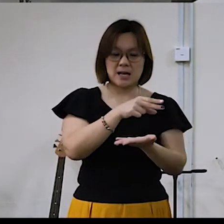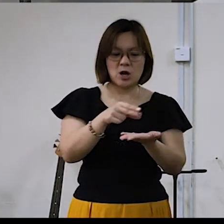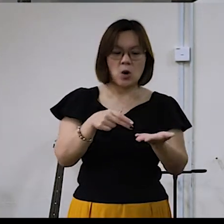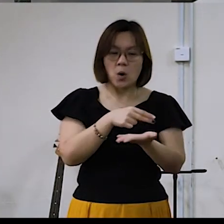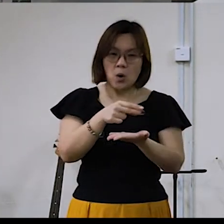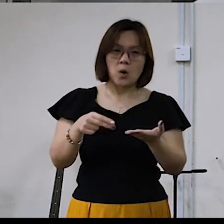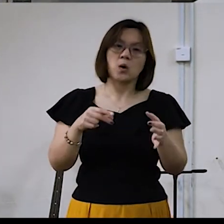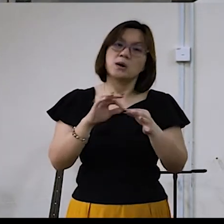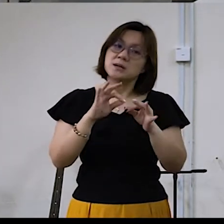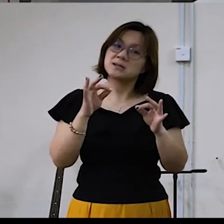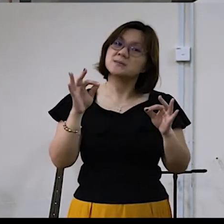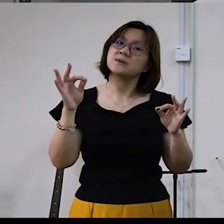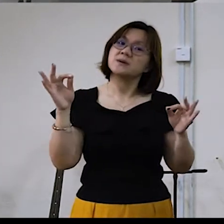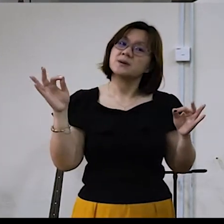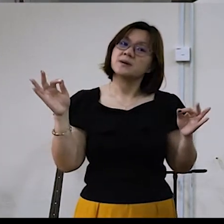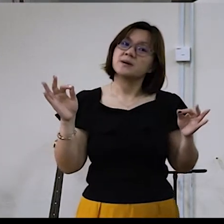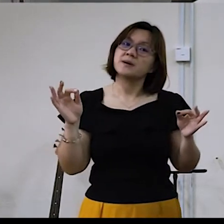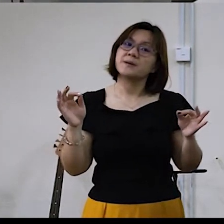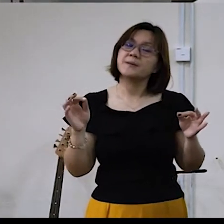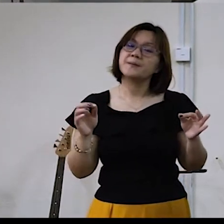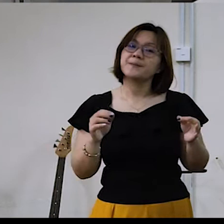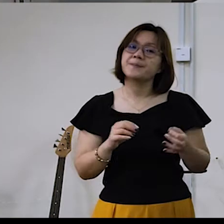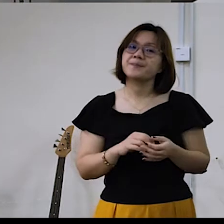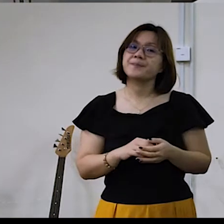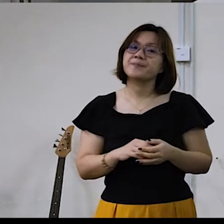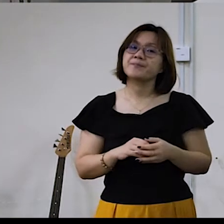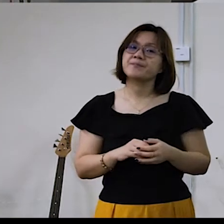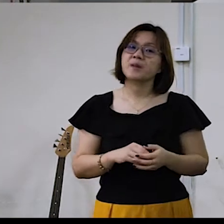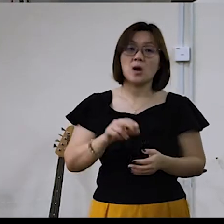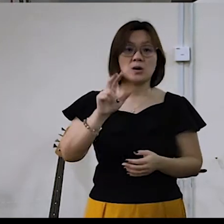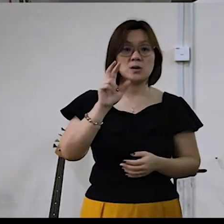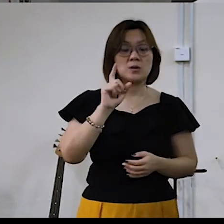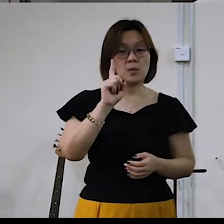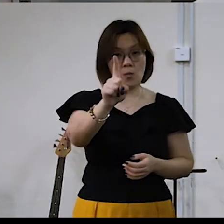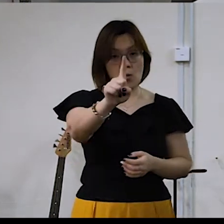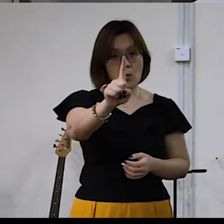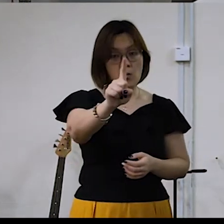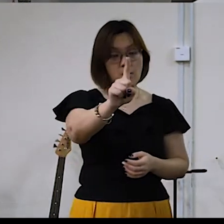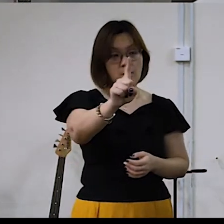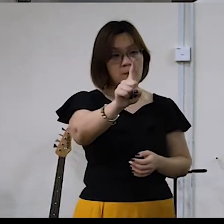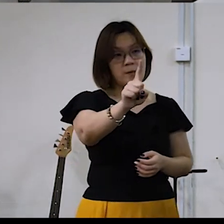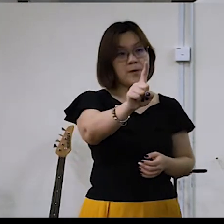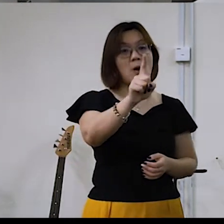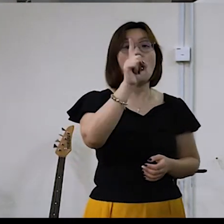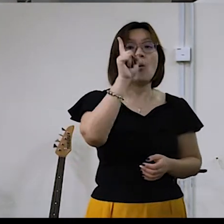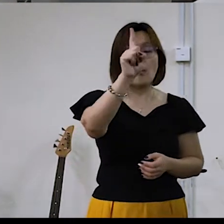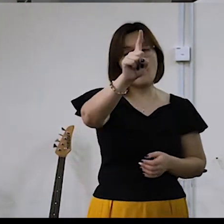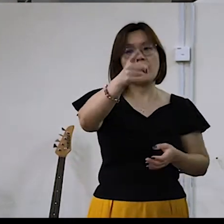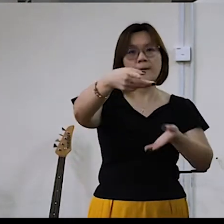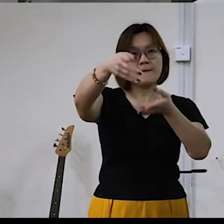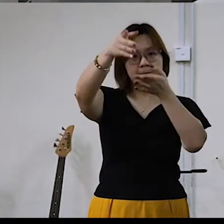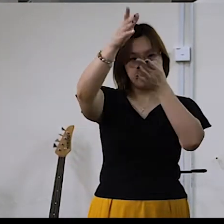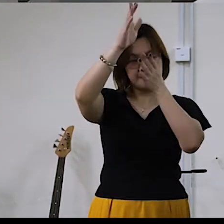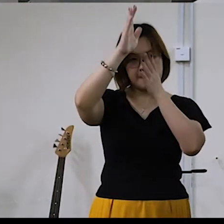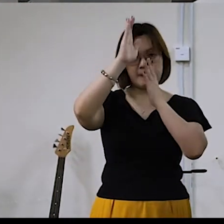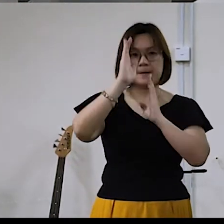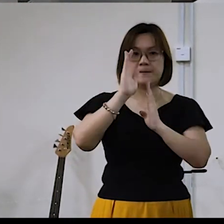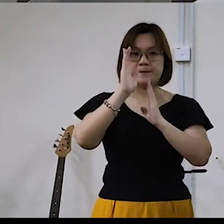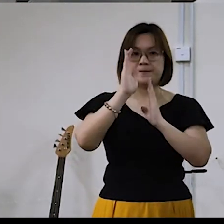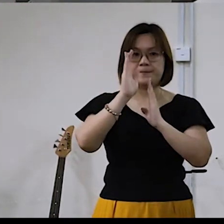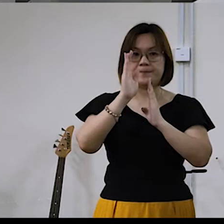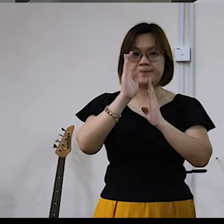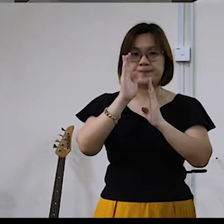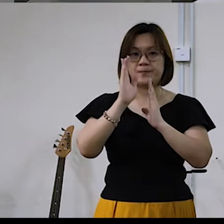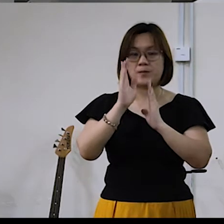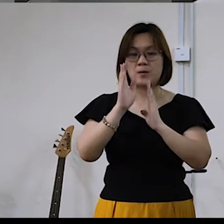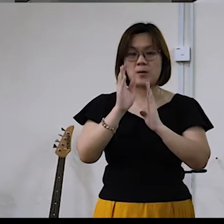is the same God. It's a mystery. How many gods we have? Everybody say one. You better know that.